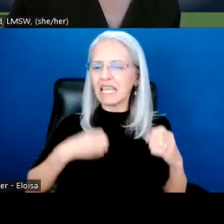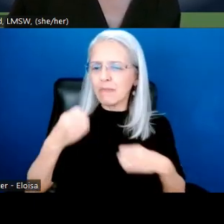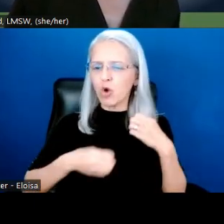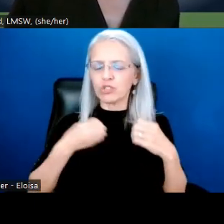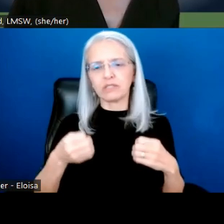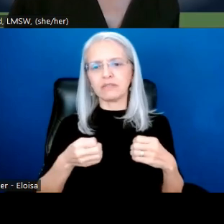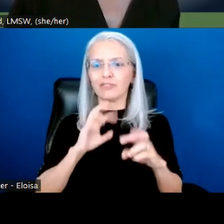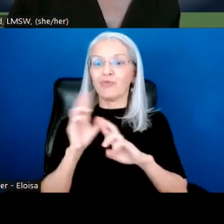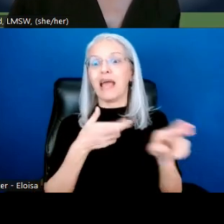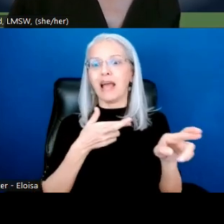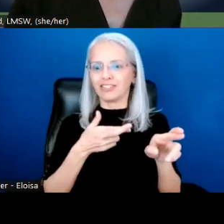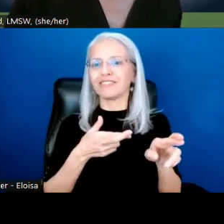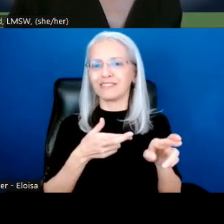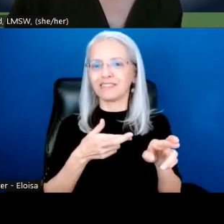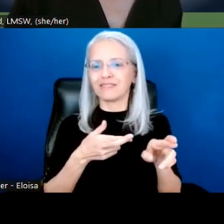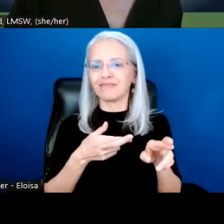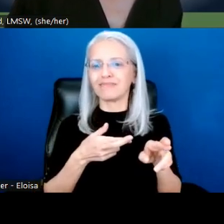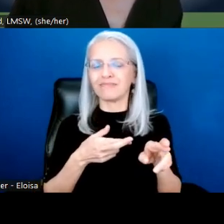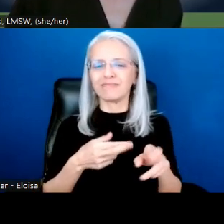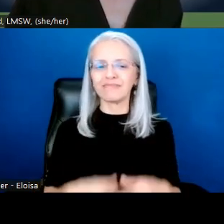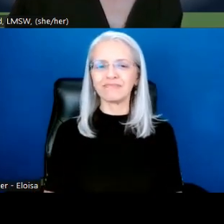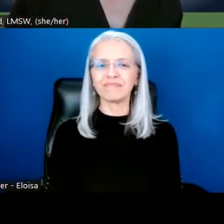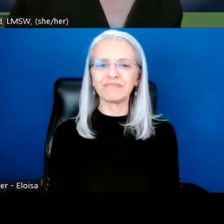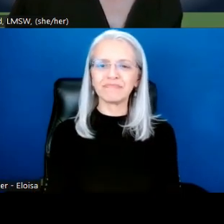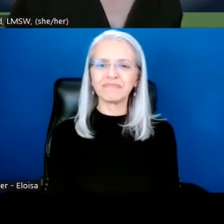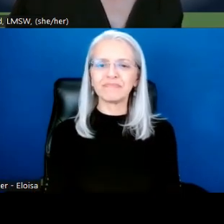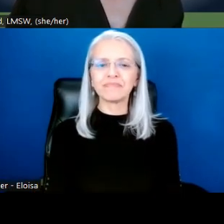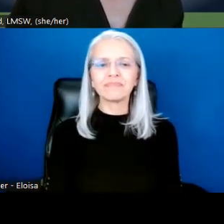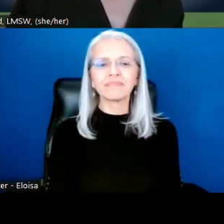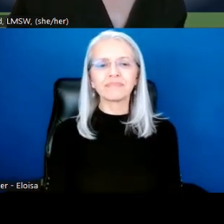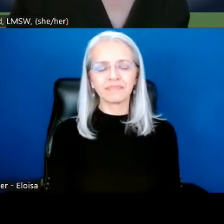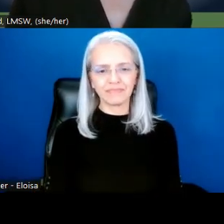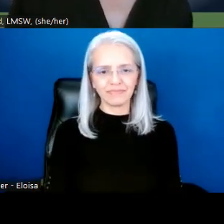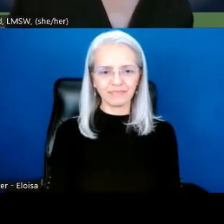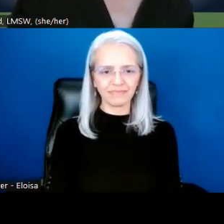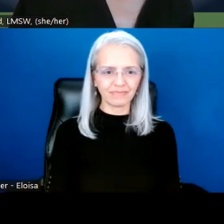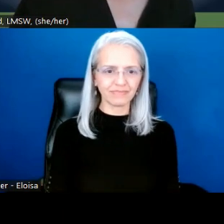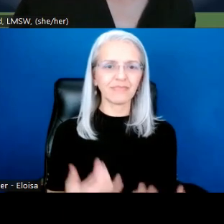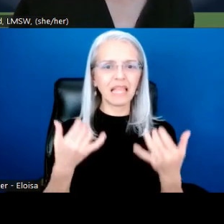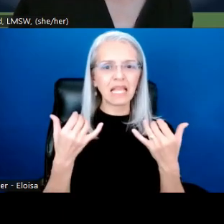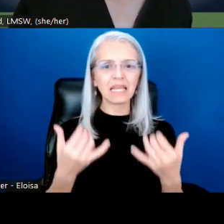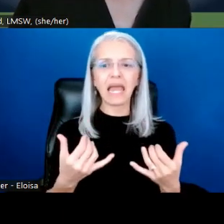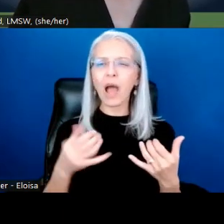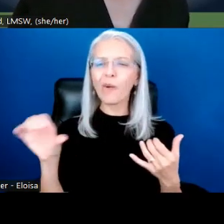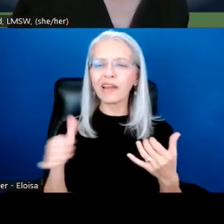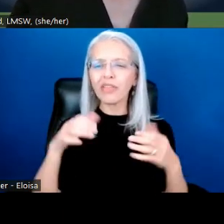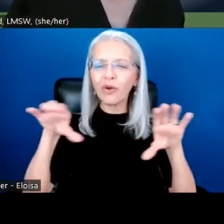reactions come from it. So Lisa, let's move to another